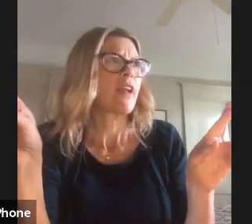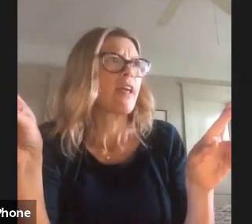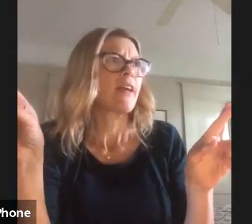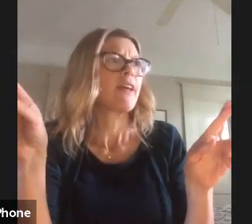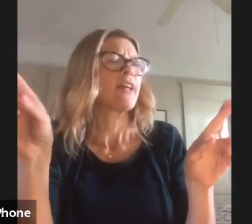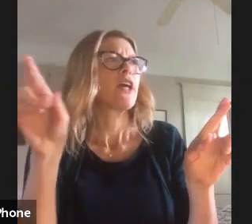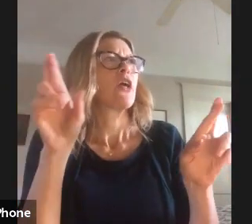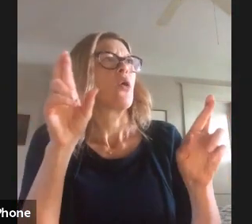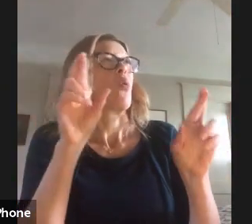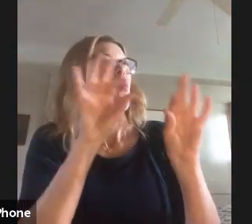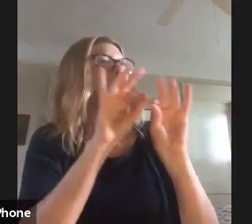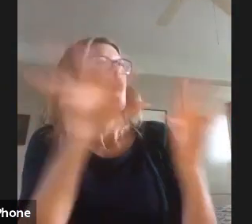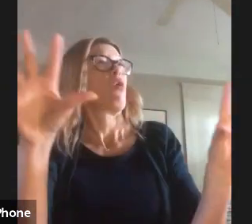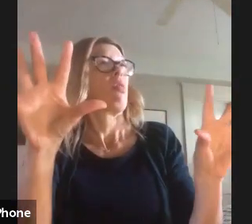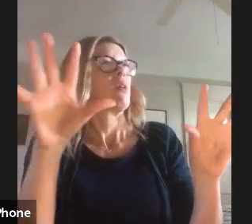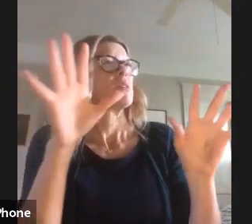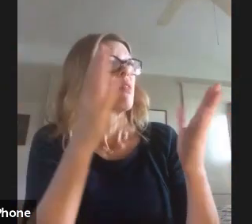everyone.